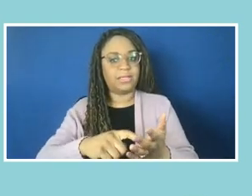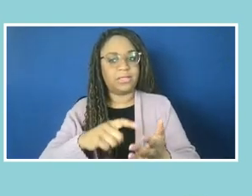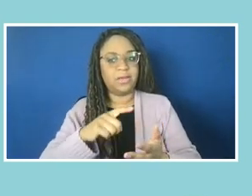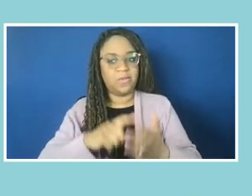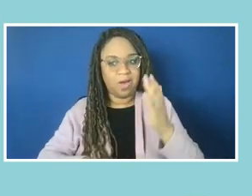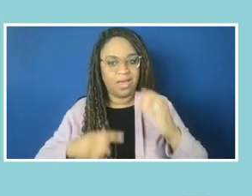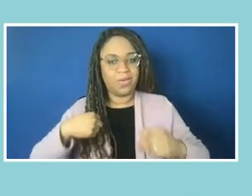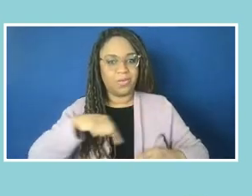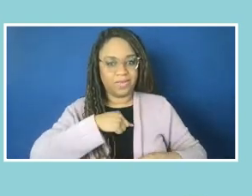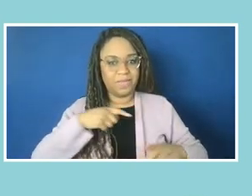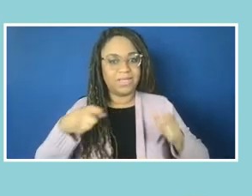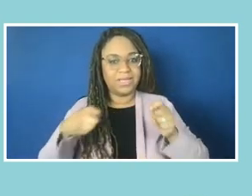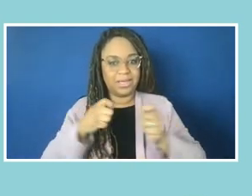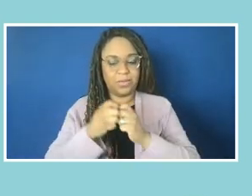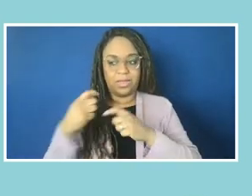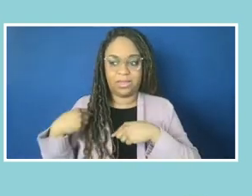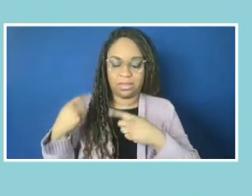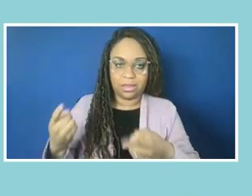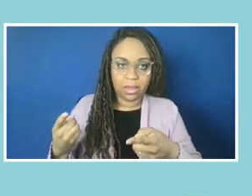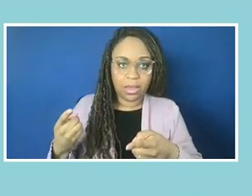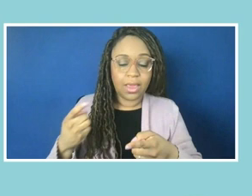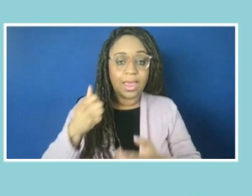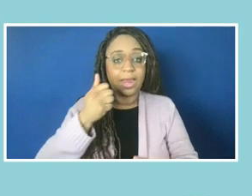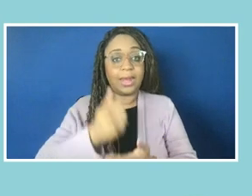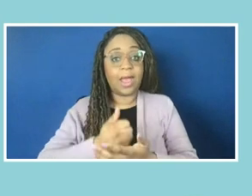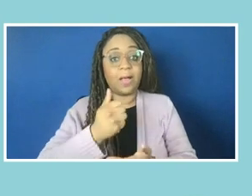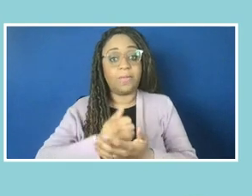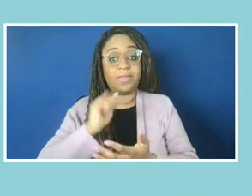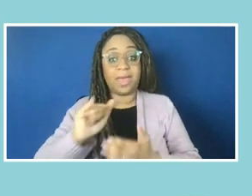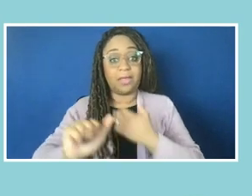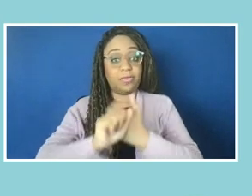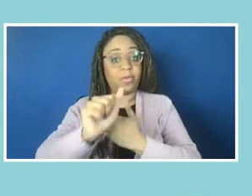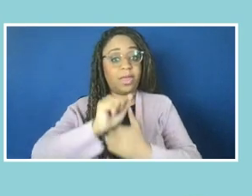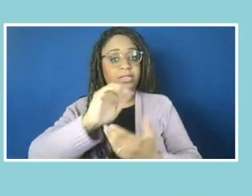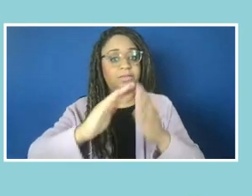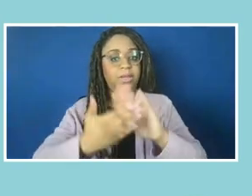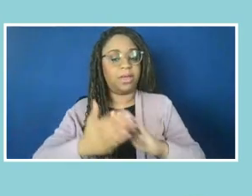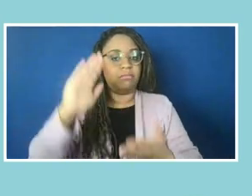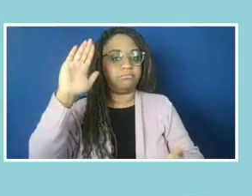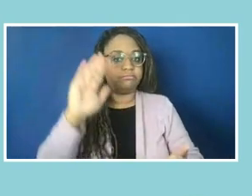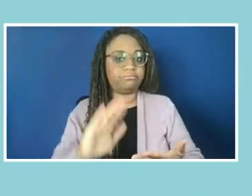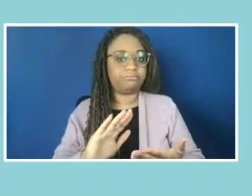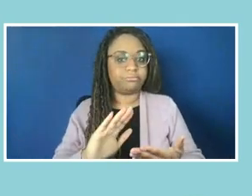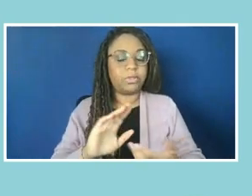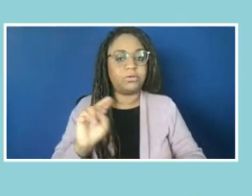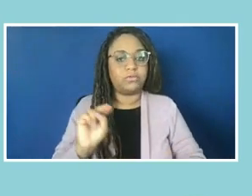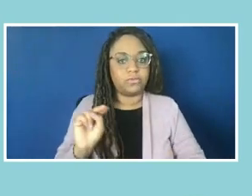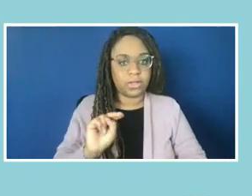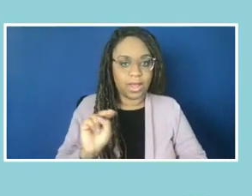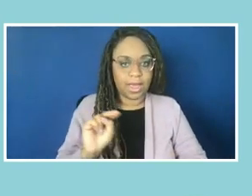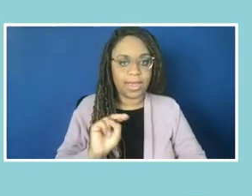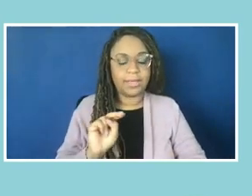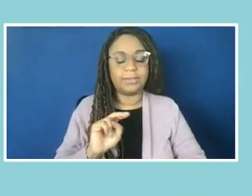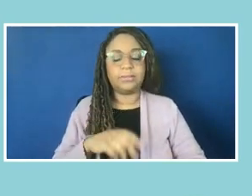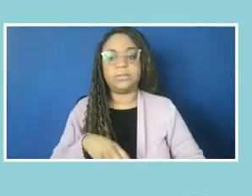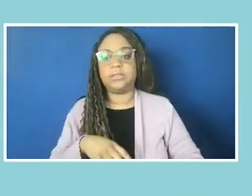neutralize that threat, diminish the ability for the far right elements in this society to function. And